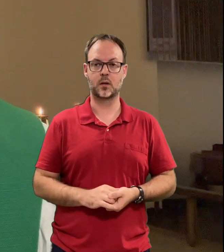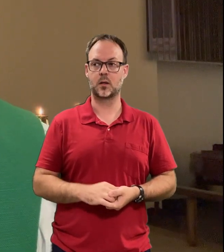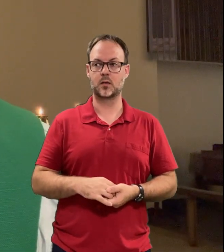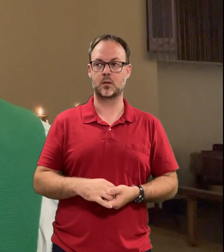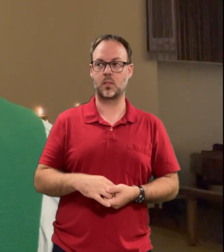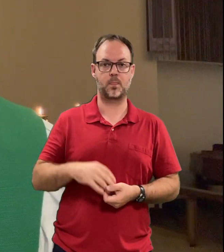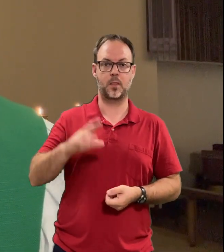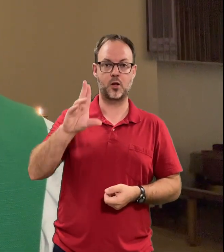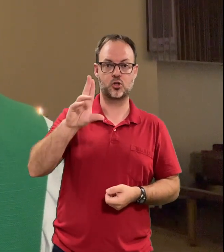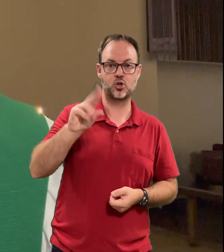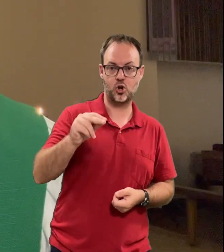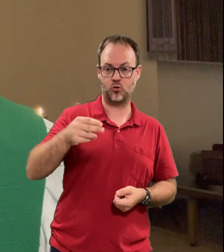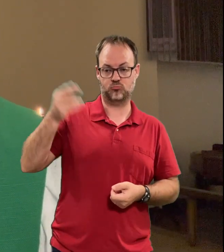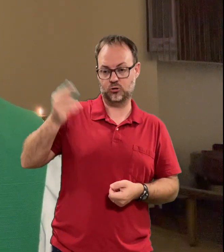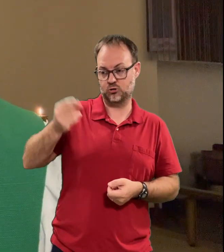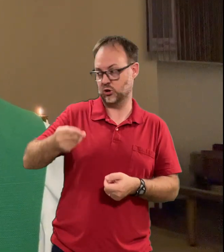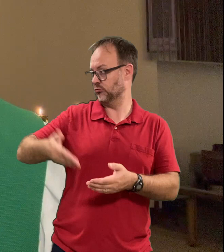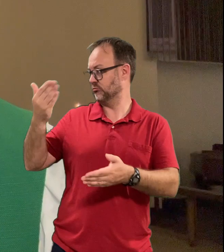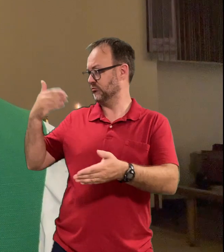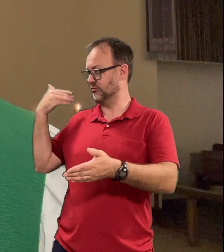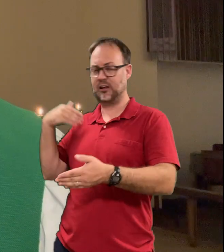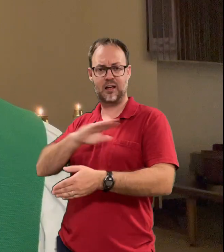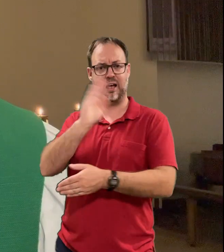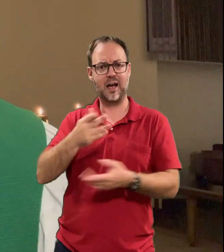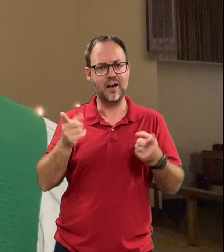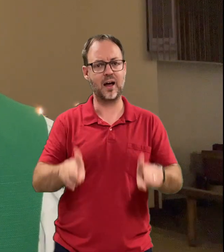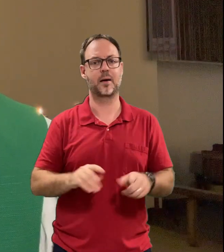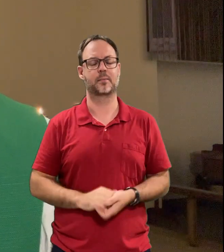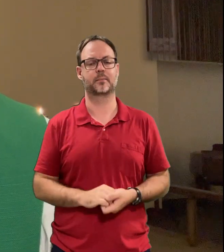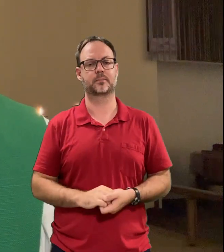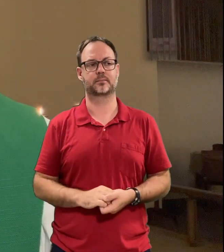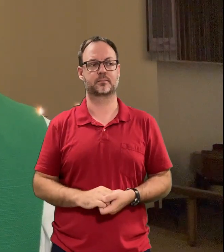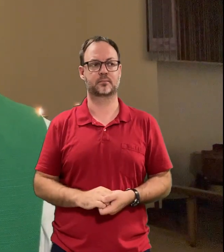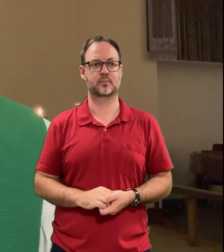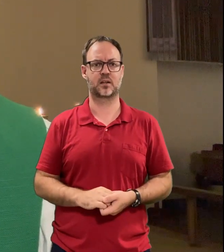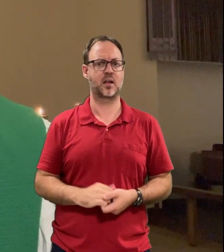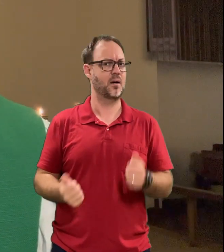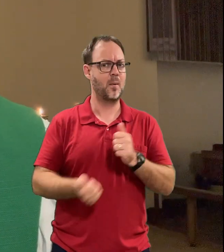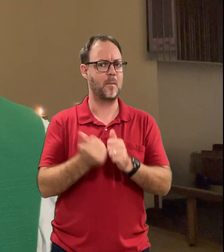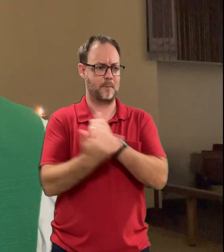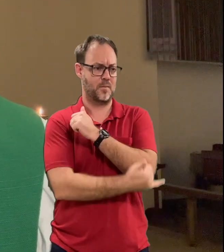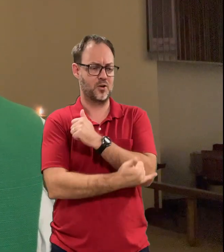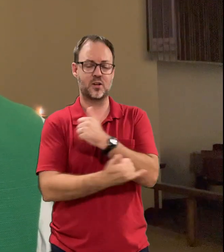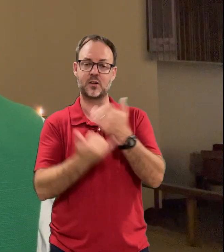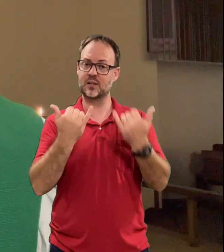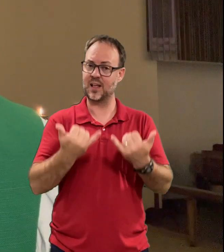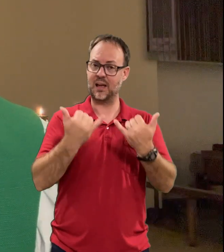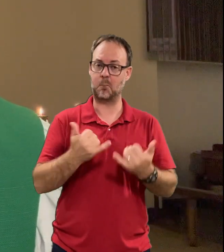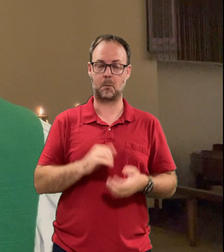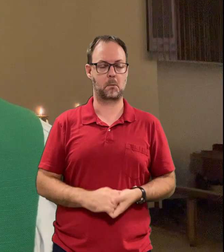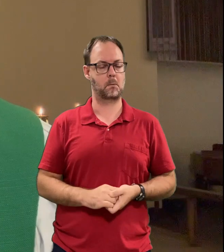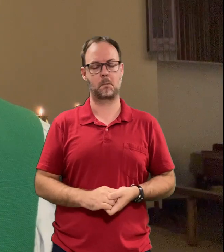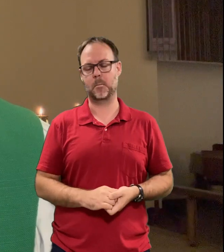unprecedented in the history of the world, and even in most countries, even today.